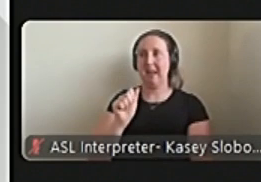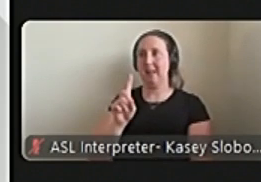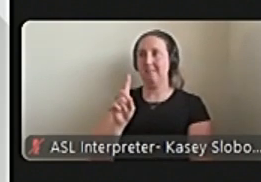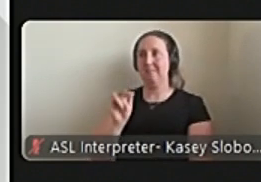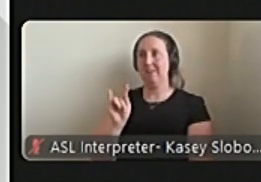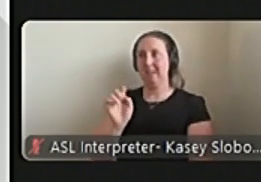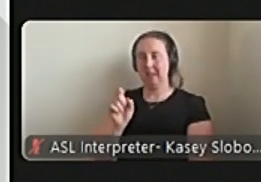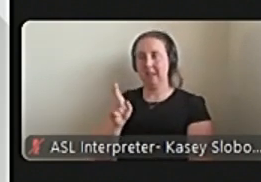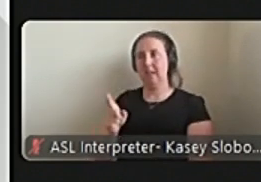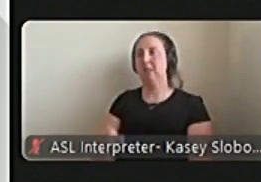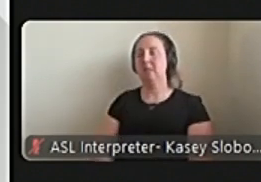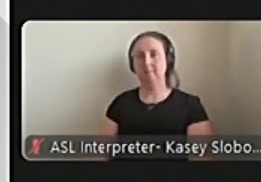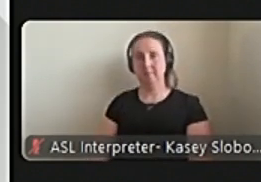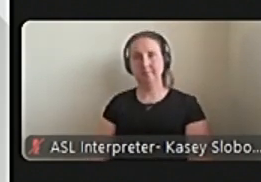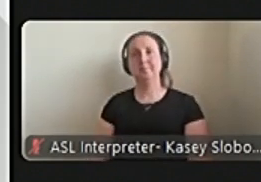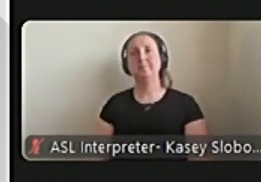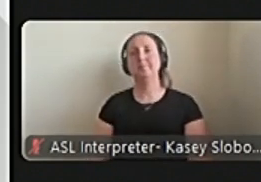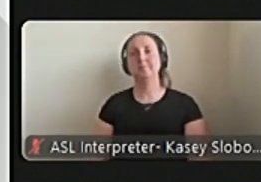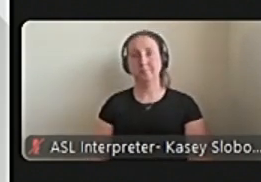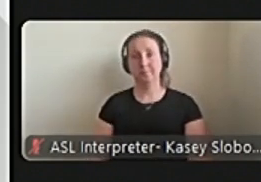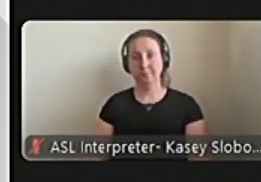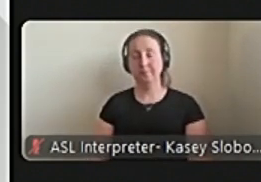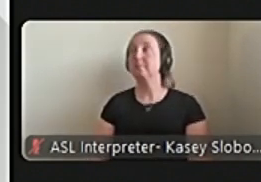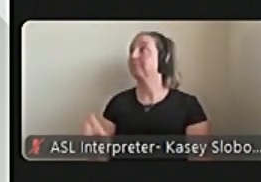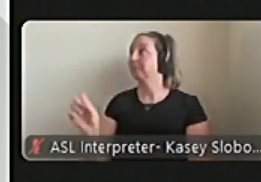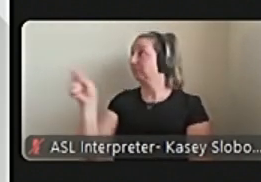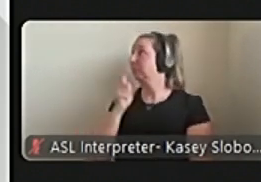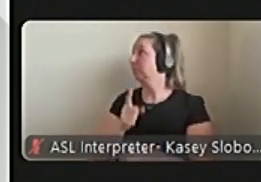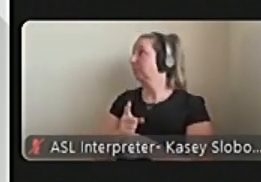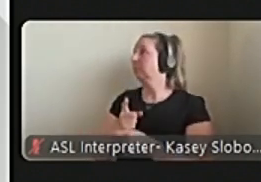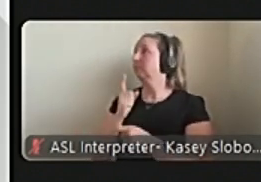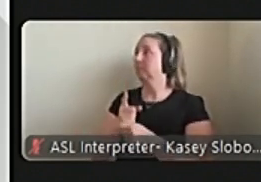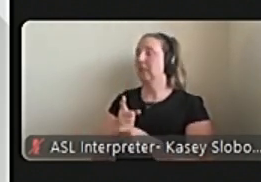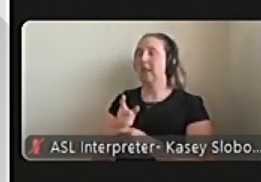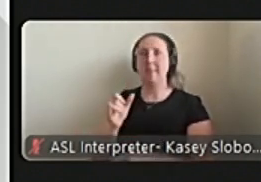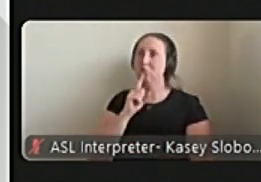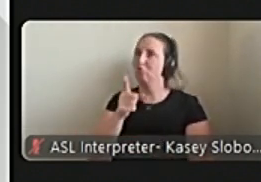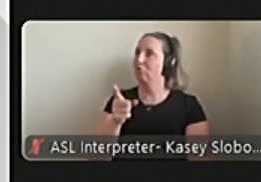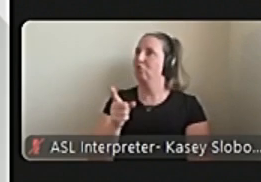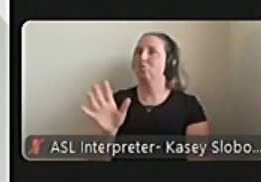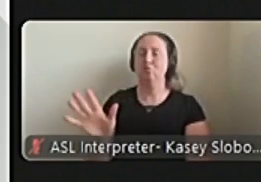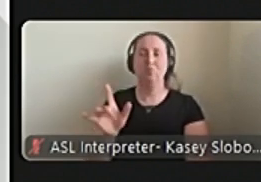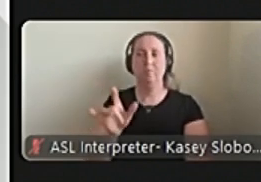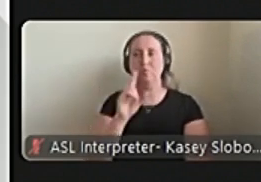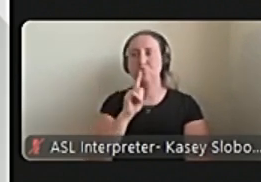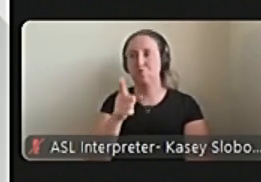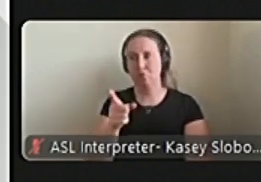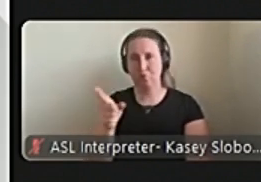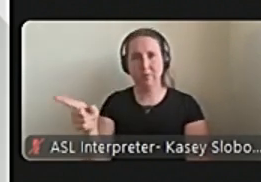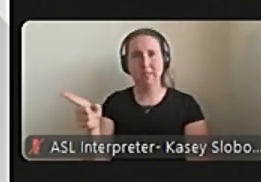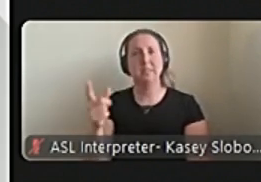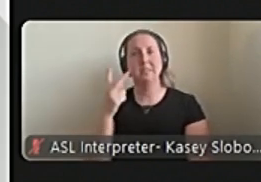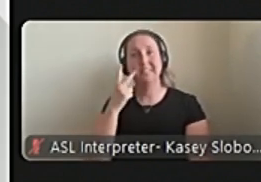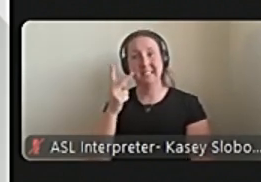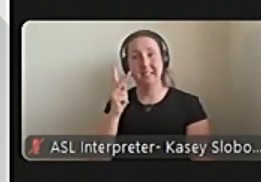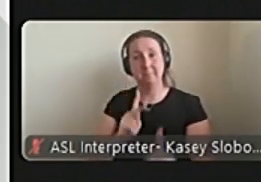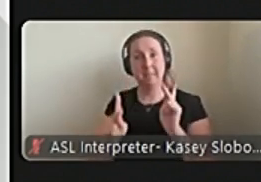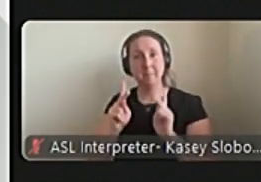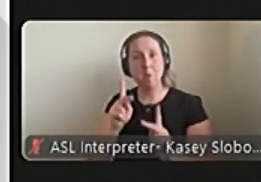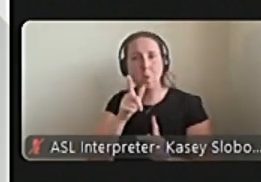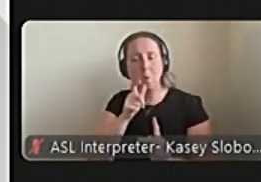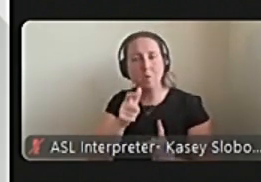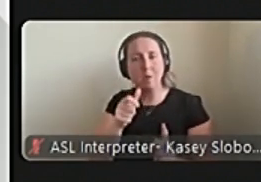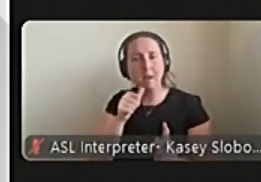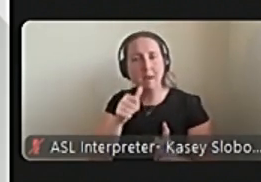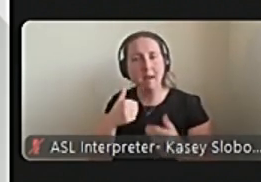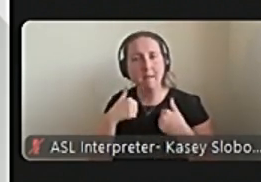happened. Yeah, and so, and that is so true. yeah. But you look at the number of people who have nobody. No, I know, it